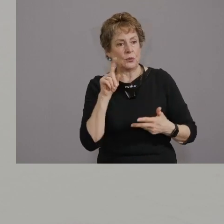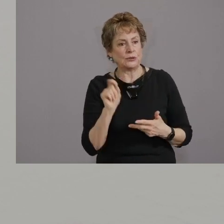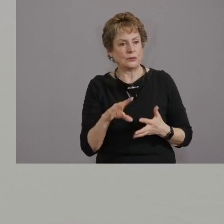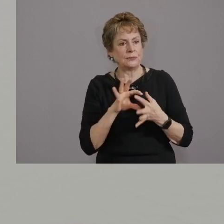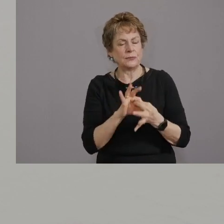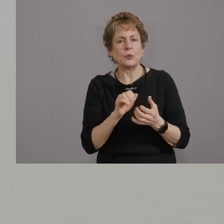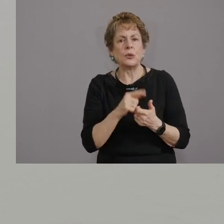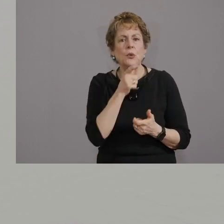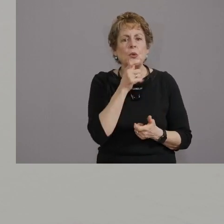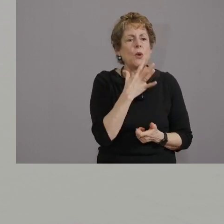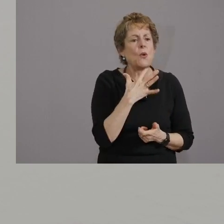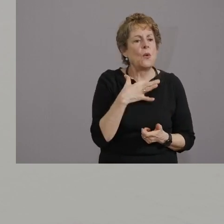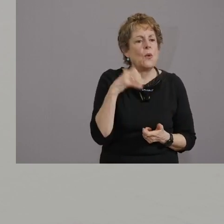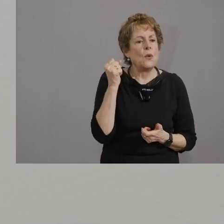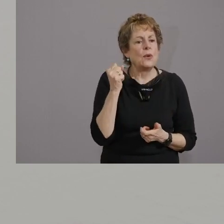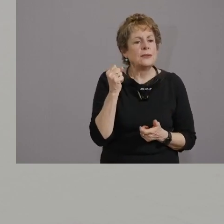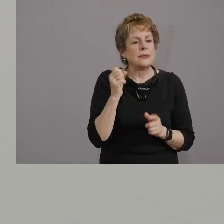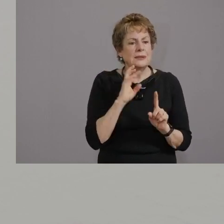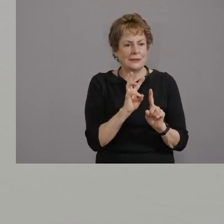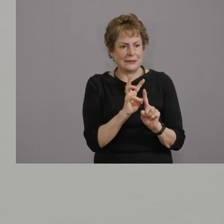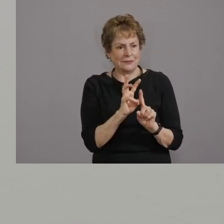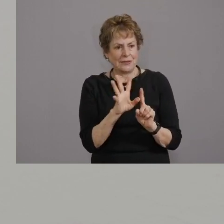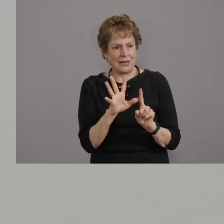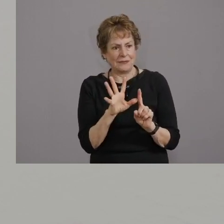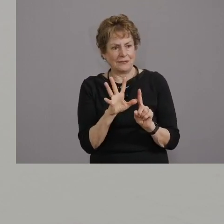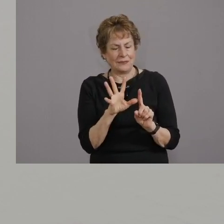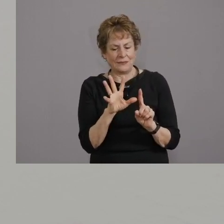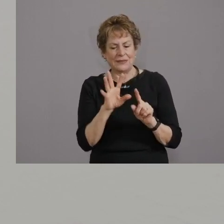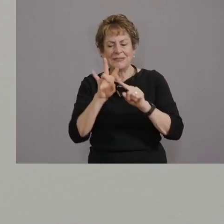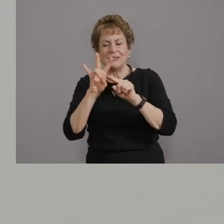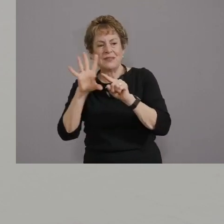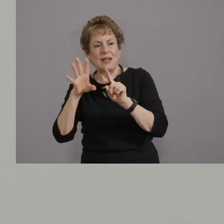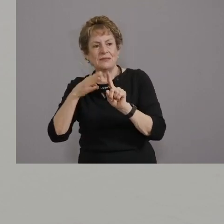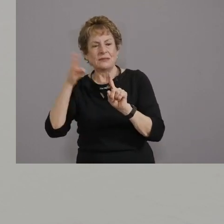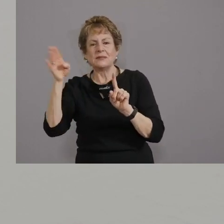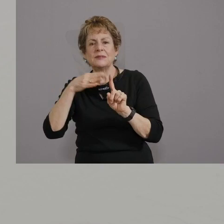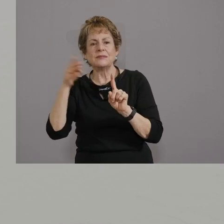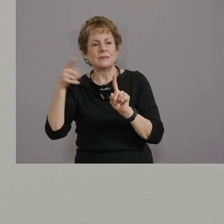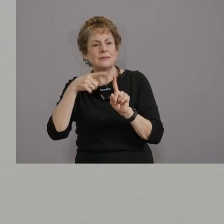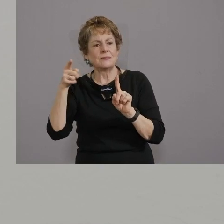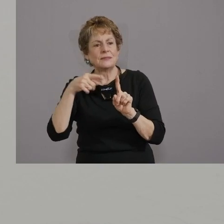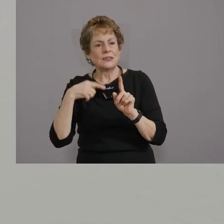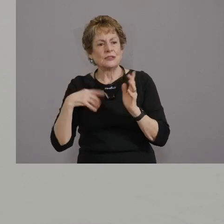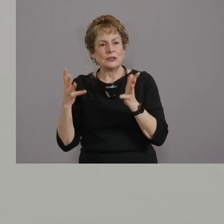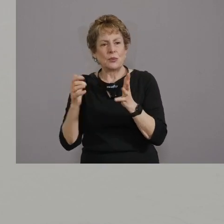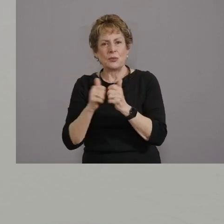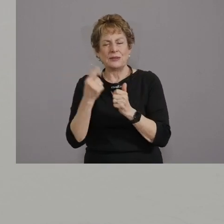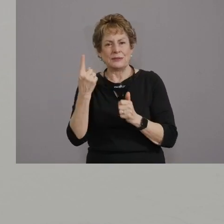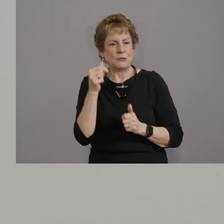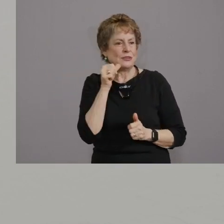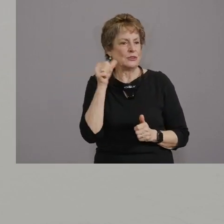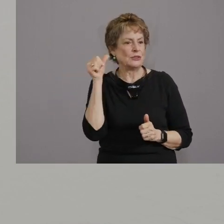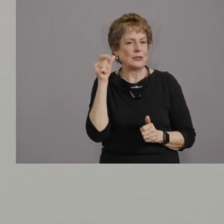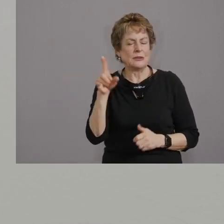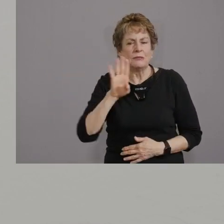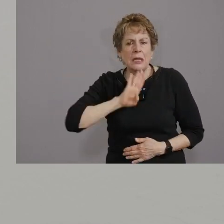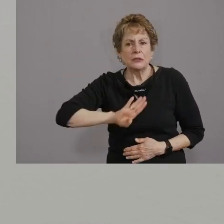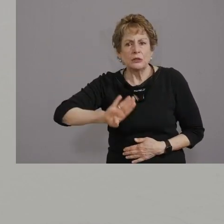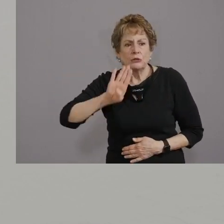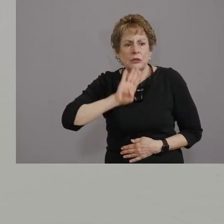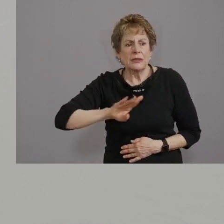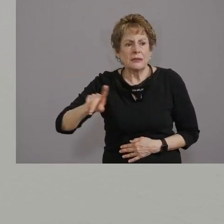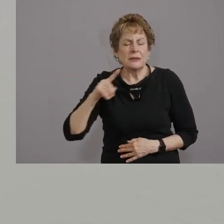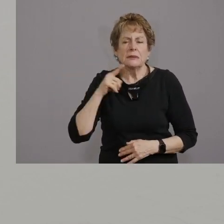number of conversations yesterday with people just so frustrated not being able to either get an appointment and register, those 75 and